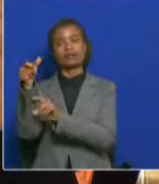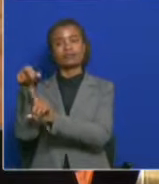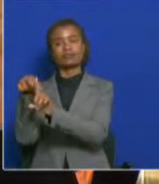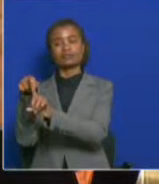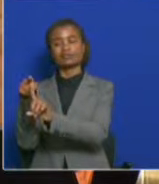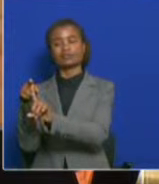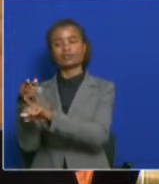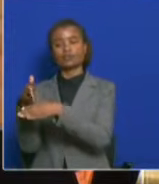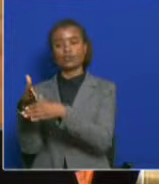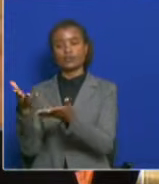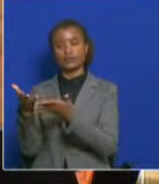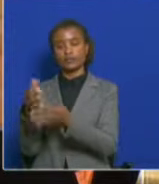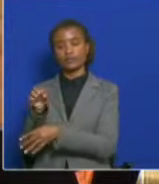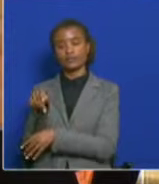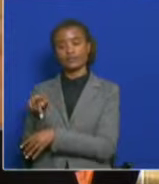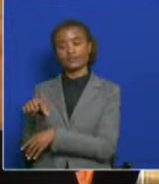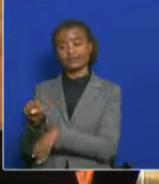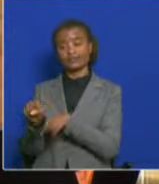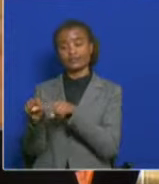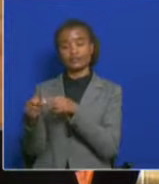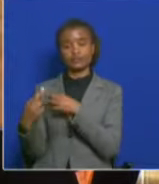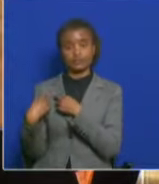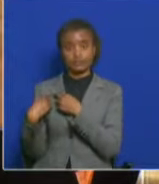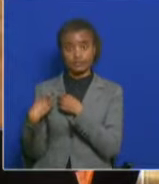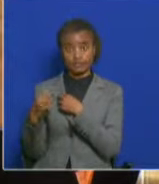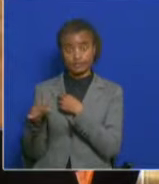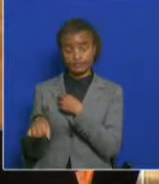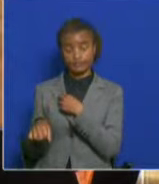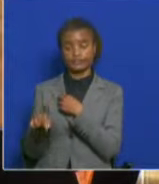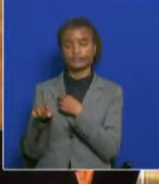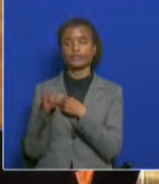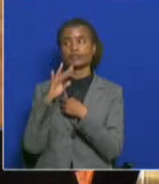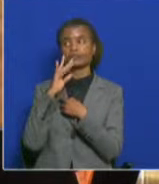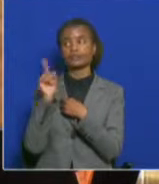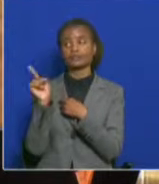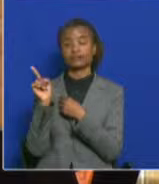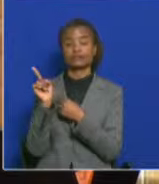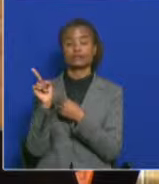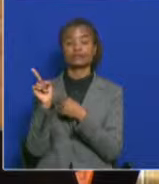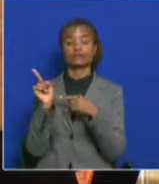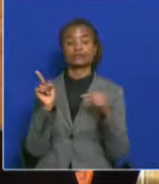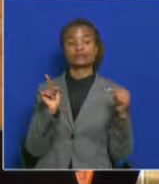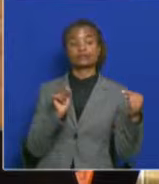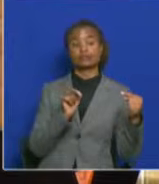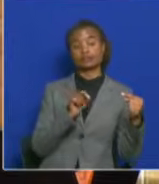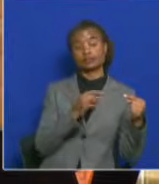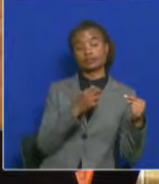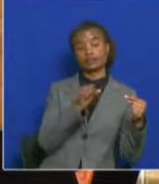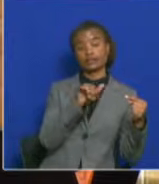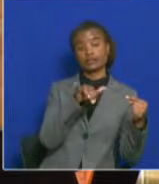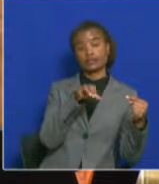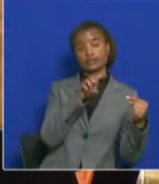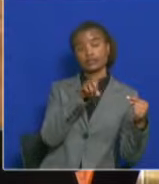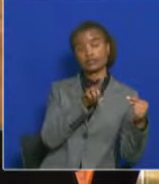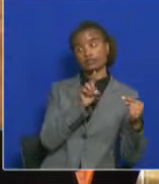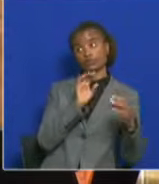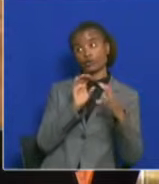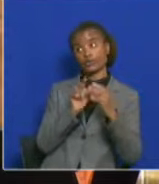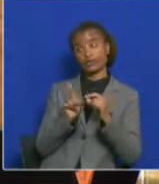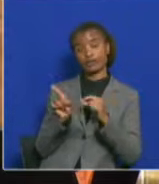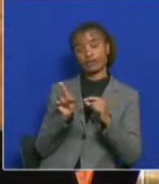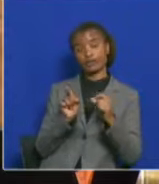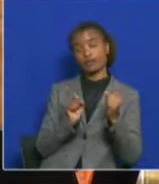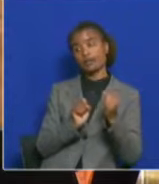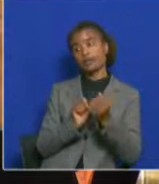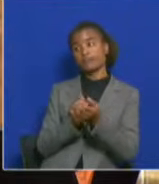responsible for this. So each time Mr. Sayed communicates with him, with General Khan,